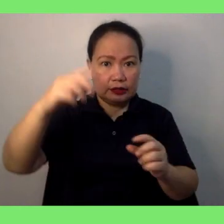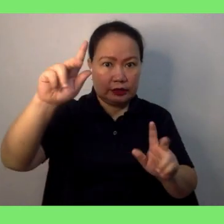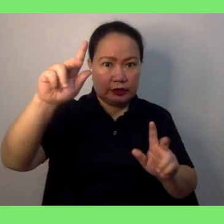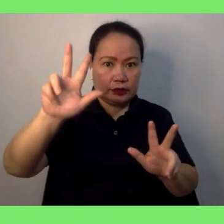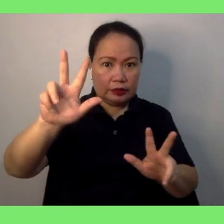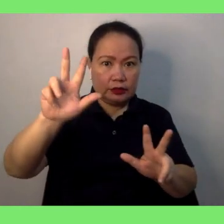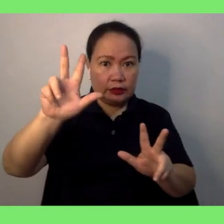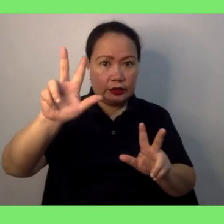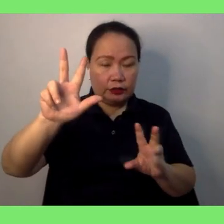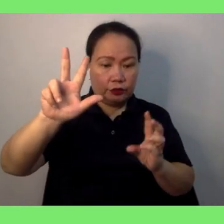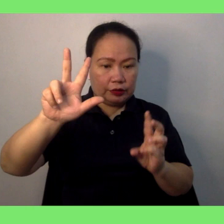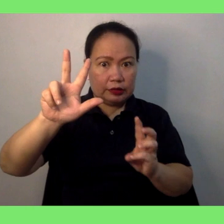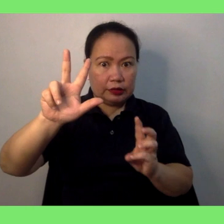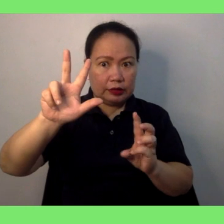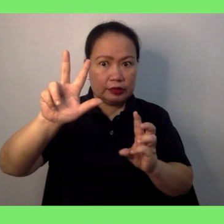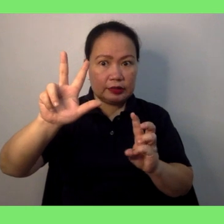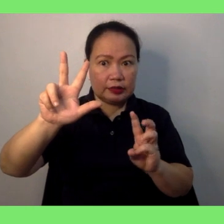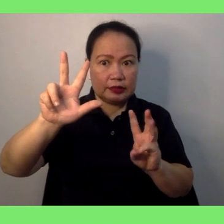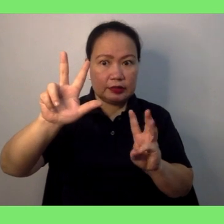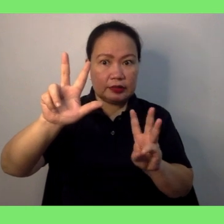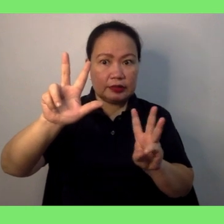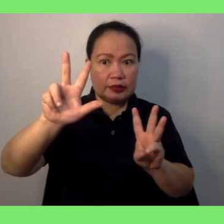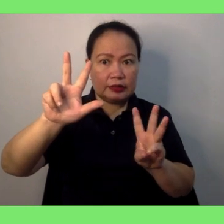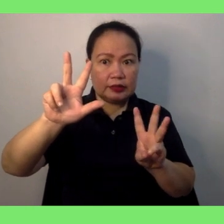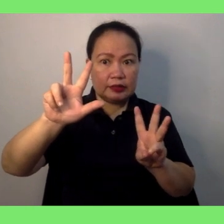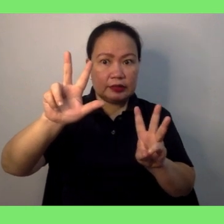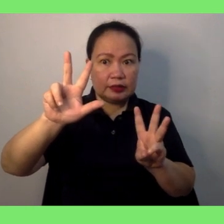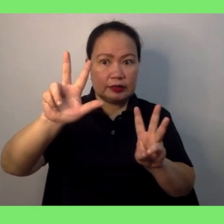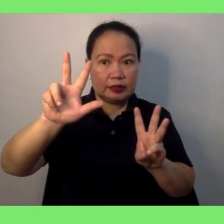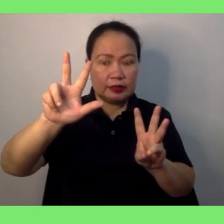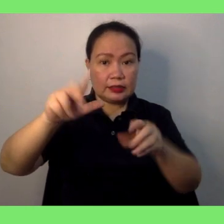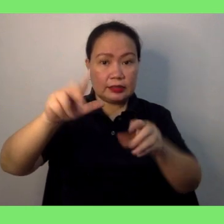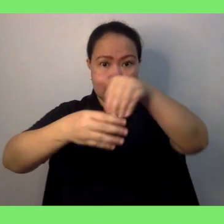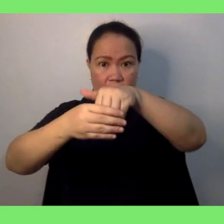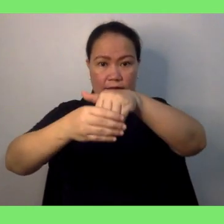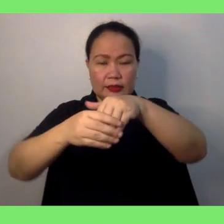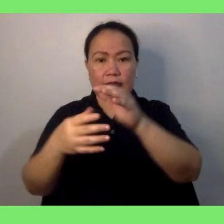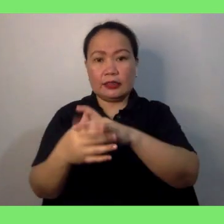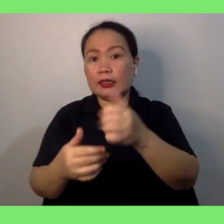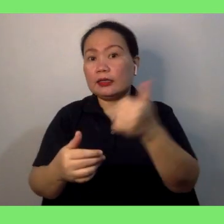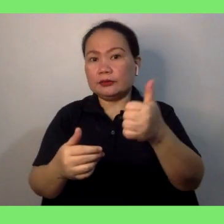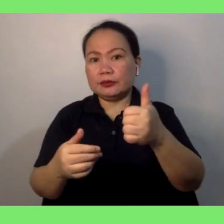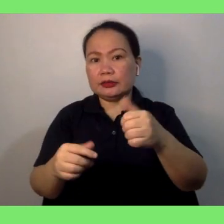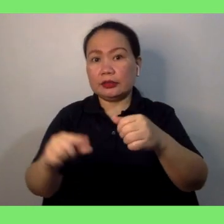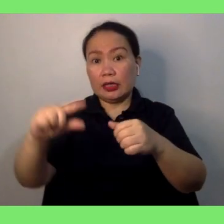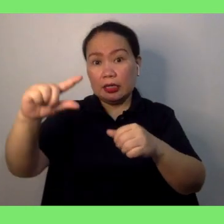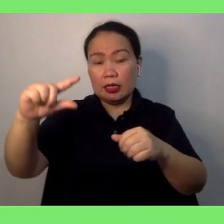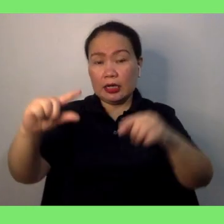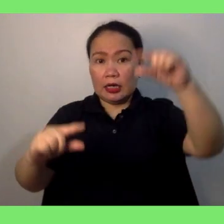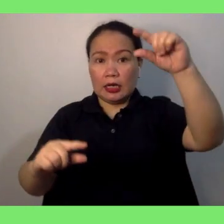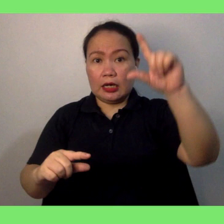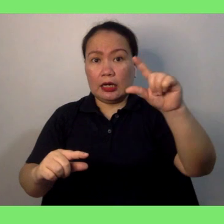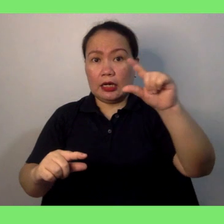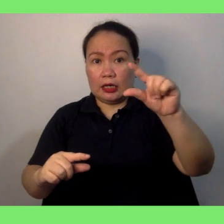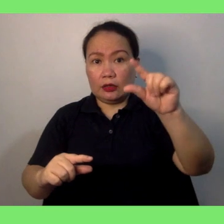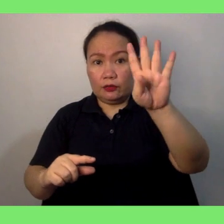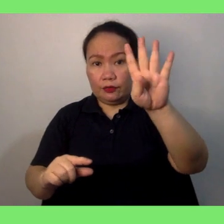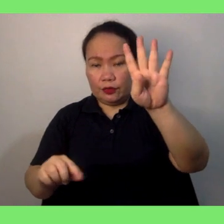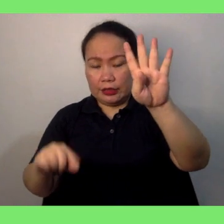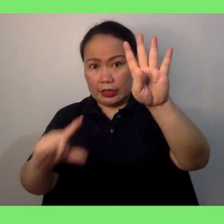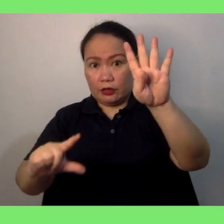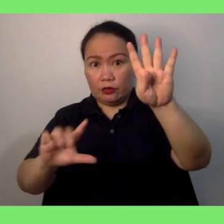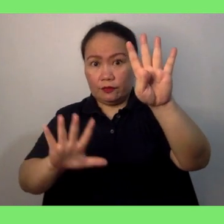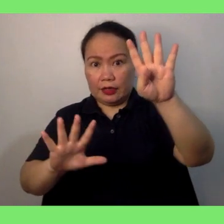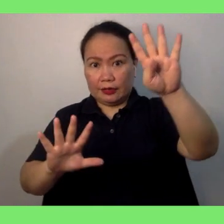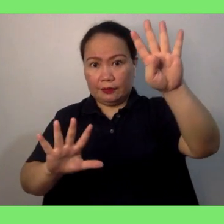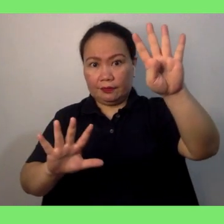magkabilang side ng transversal na nasa interior. And the other one is angle 4 and angle